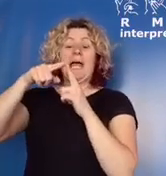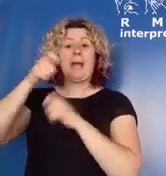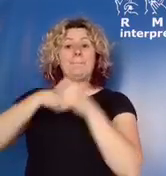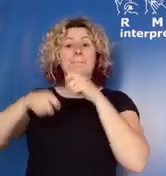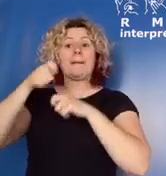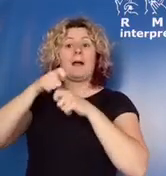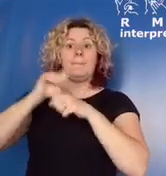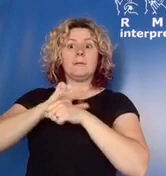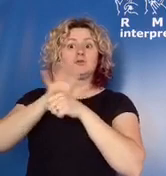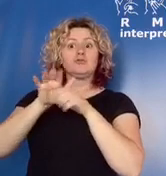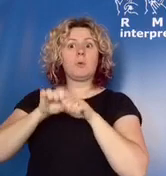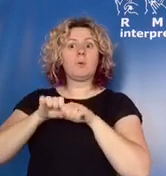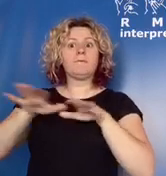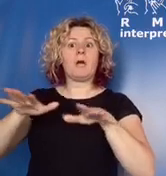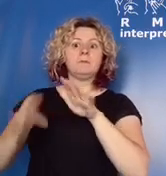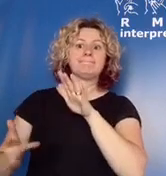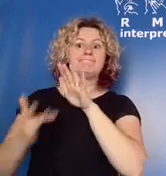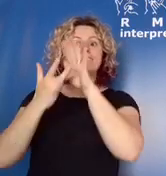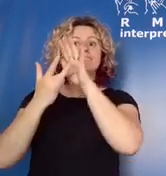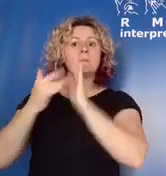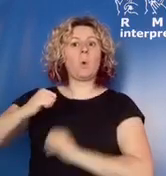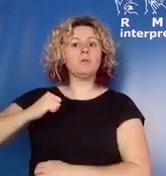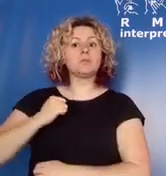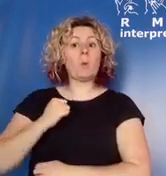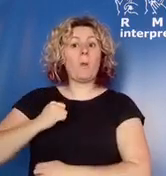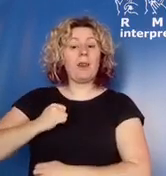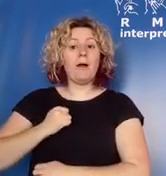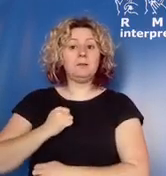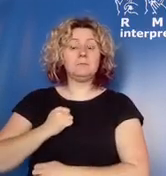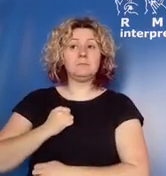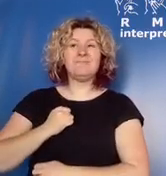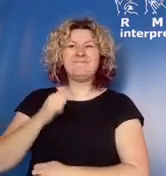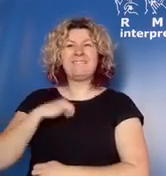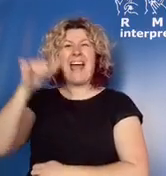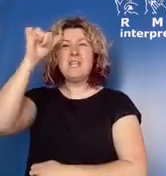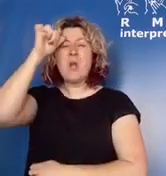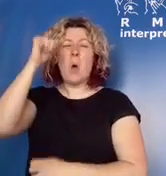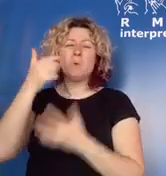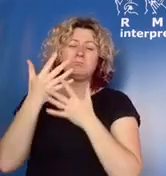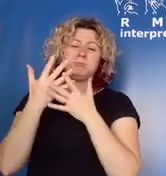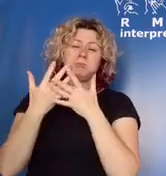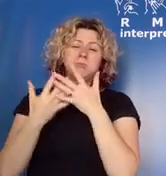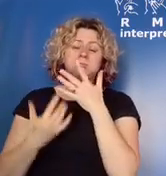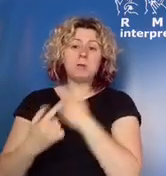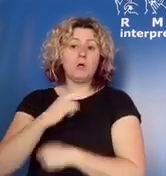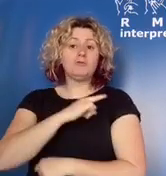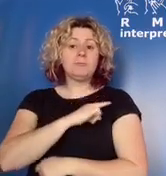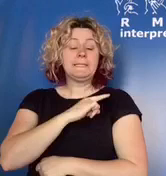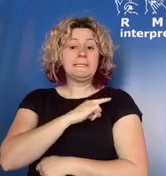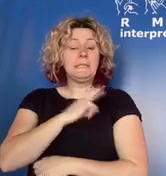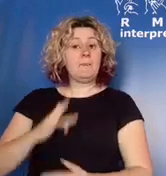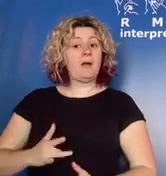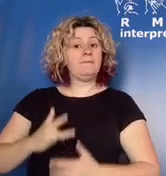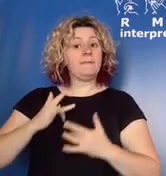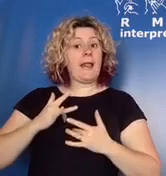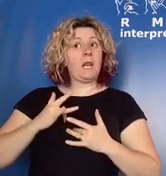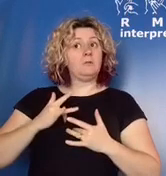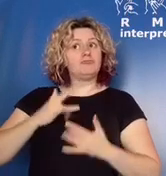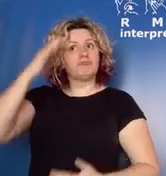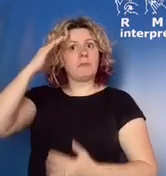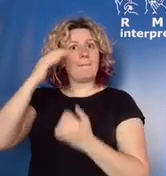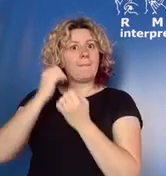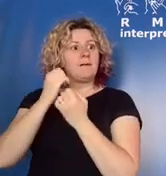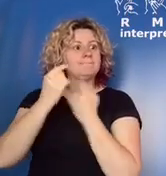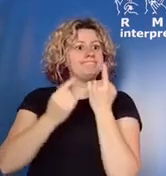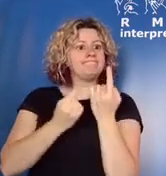capital of Scotland. Now, I realise that this could be because of many reasons, but I felt it was important that we reminded ourselves here